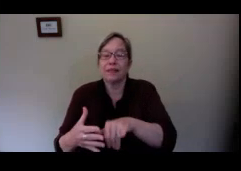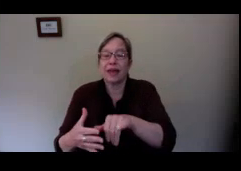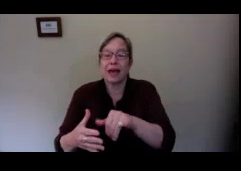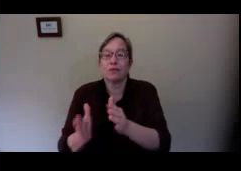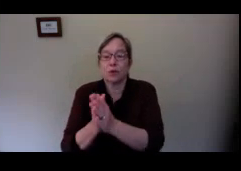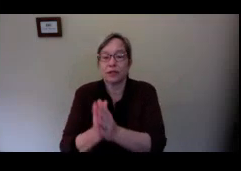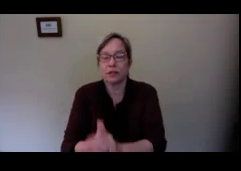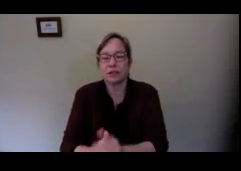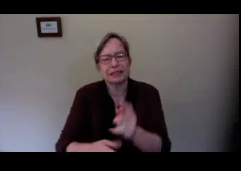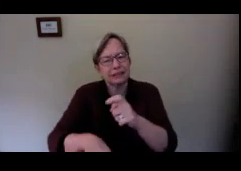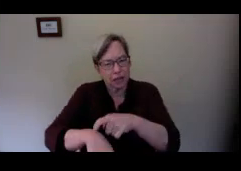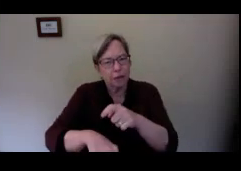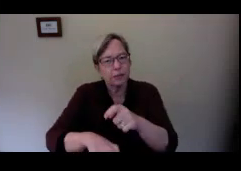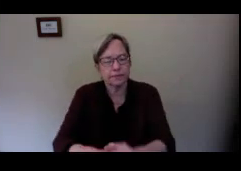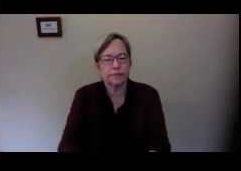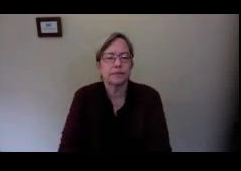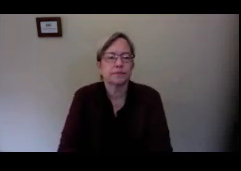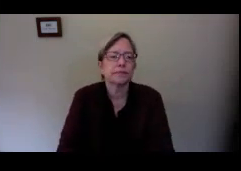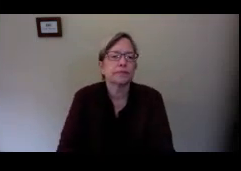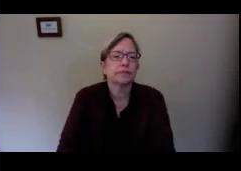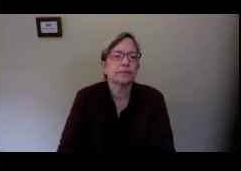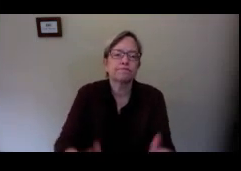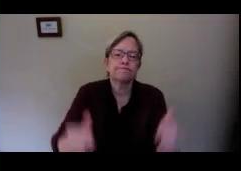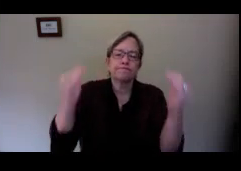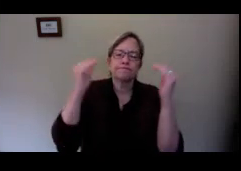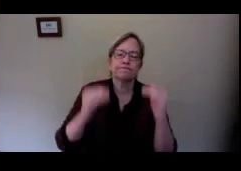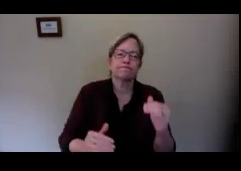So reasonable accommodations.